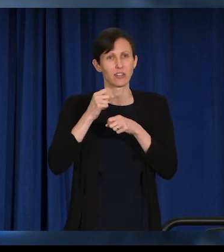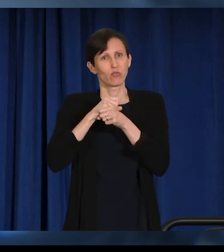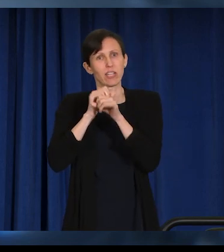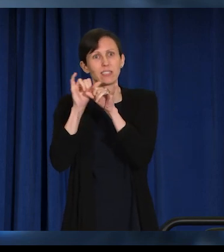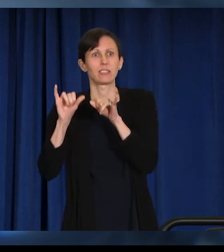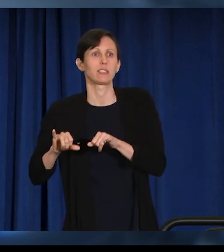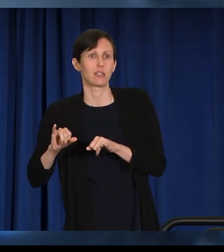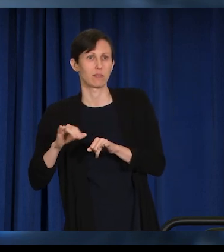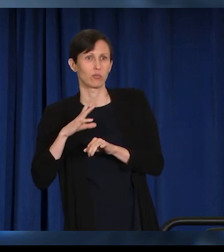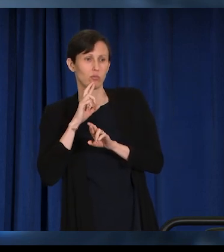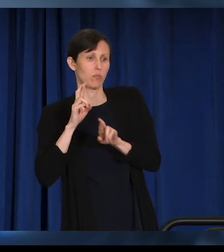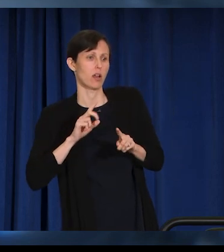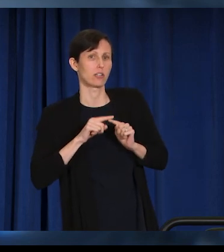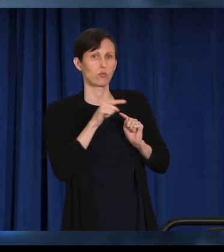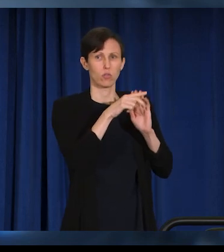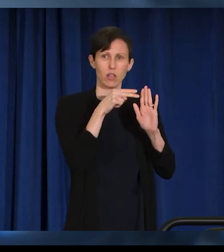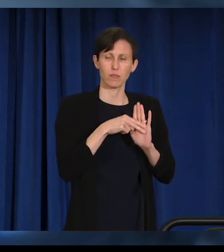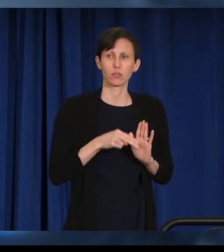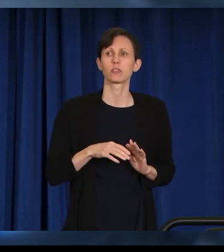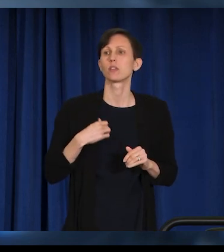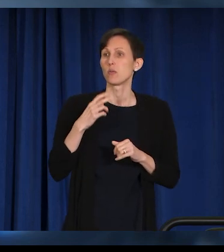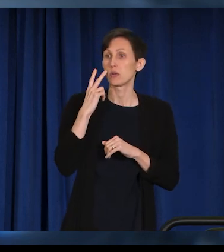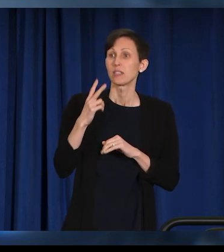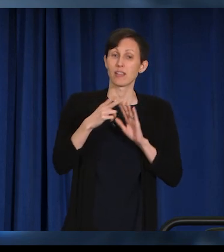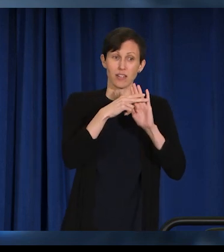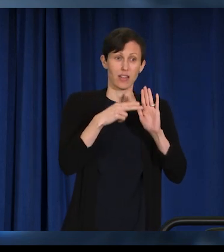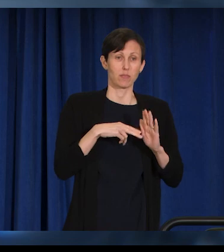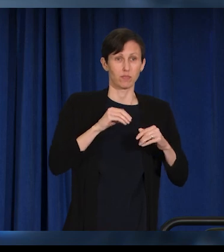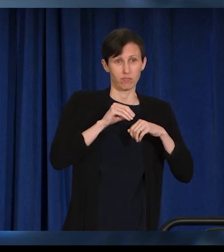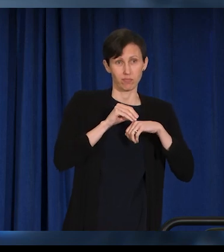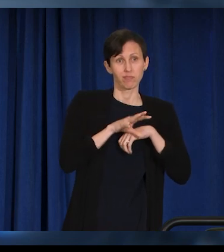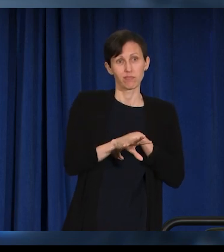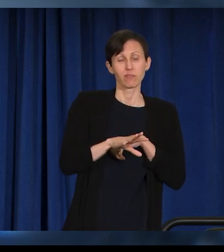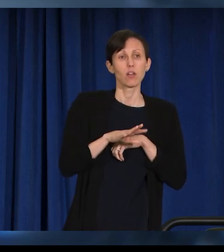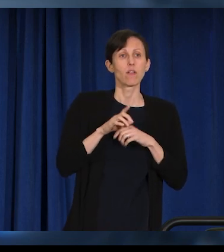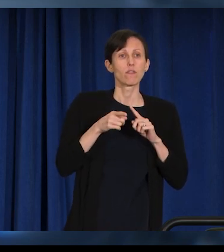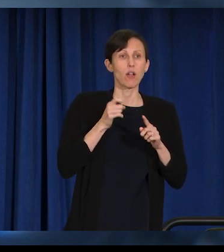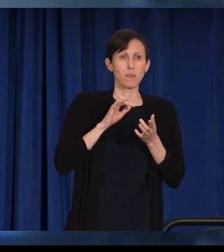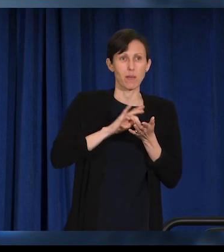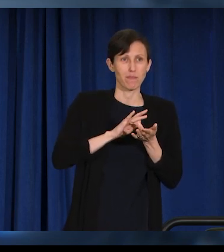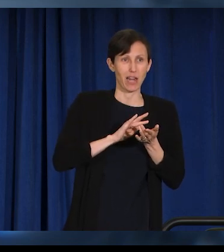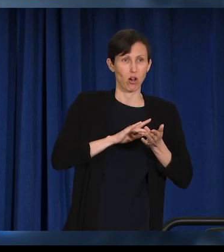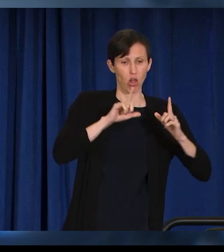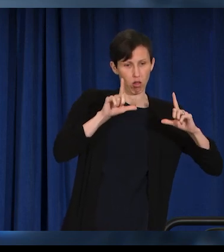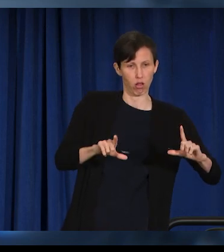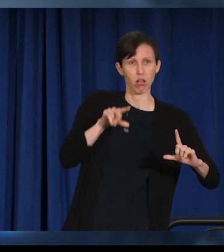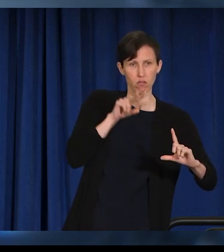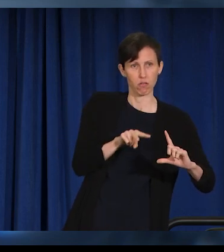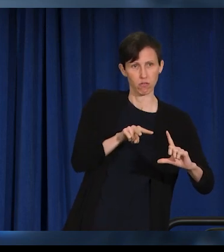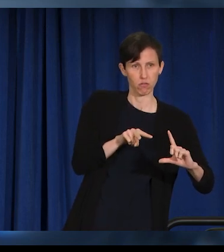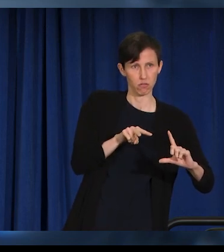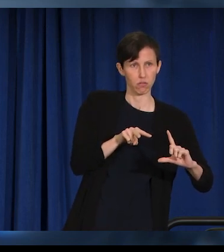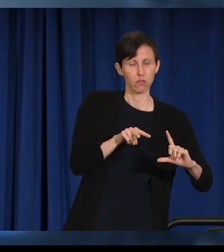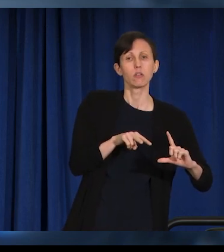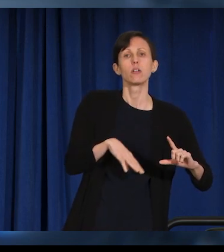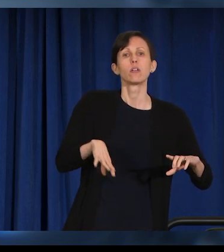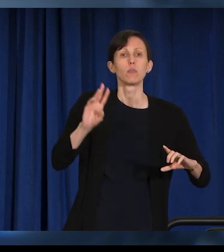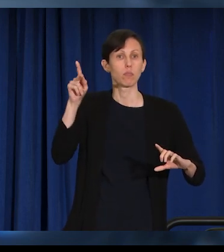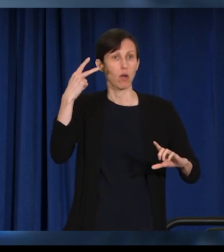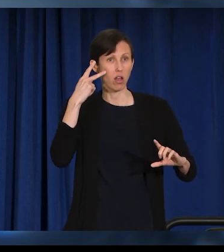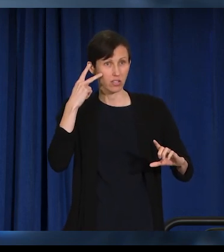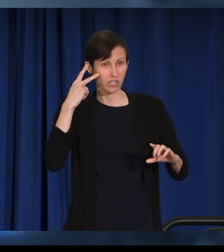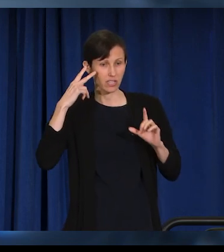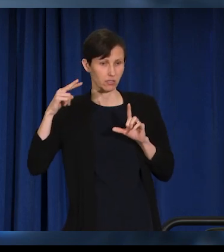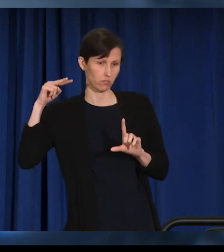labels. We'll see that neurotype labels are influenced by pathologization under the medical model, politics, including